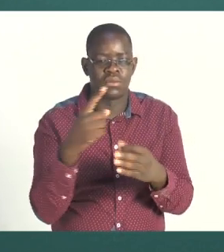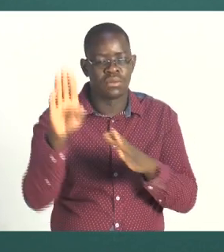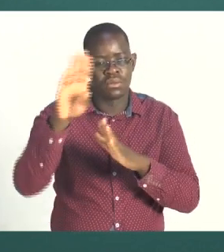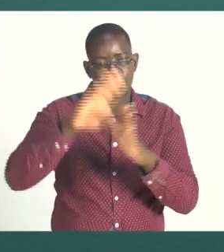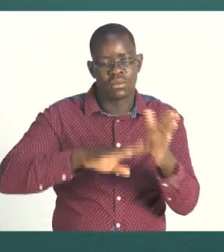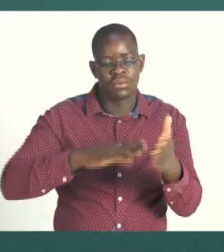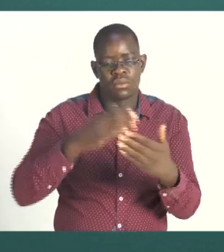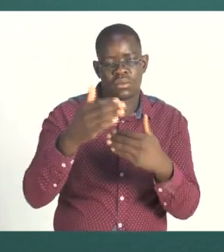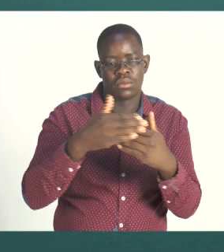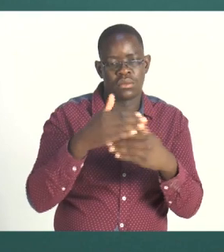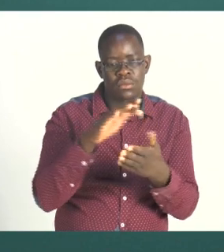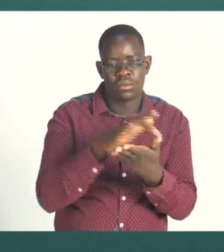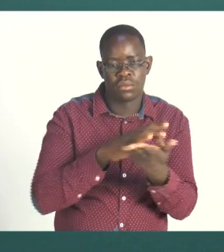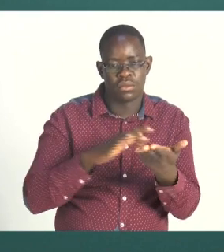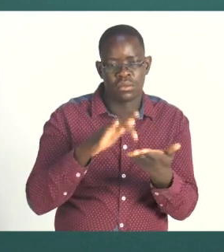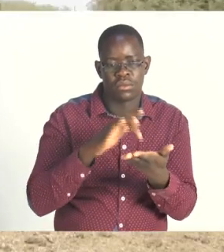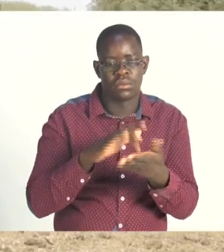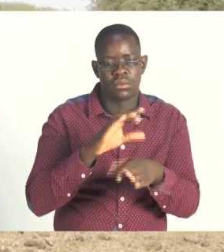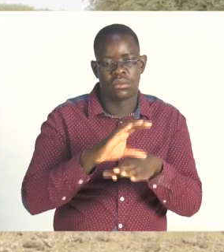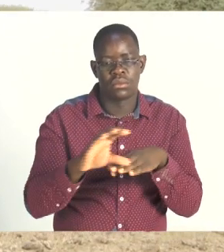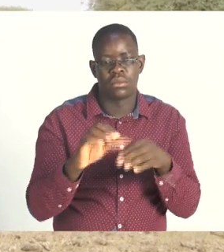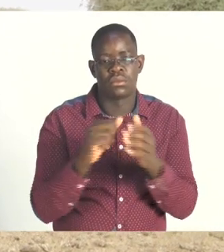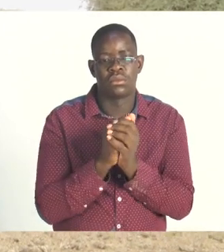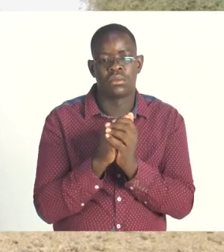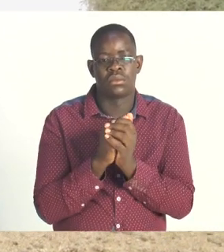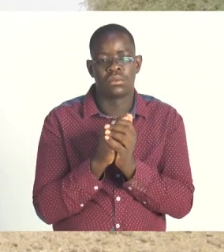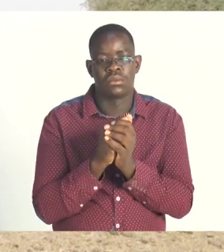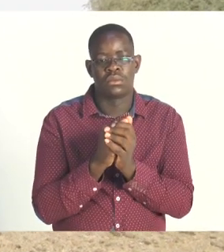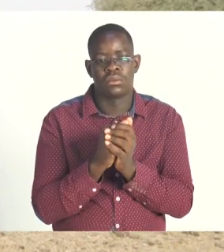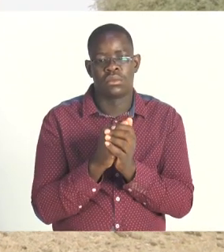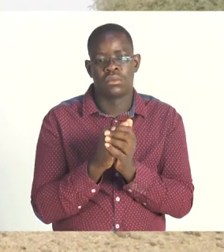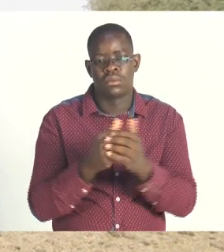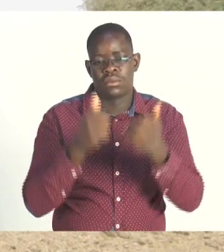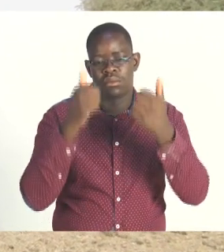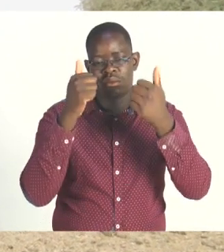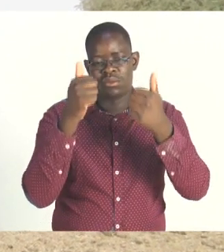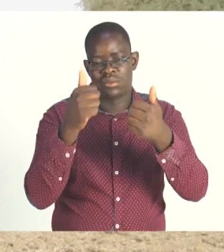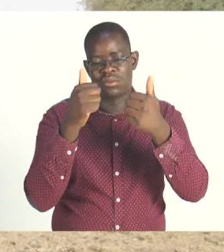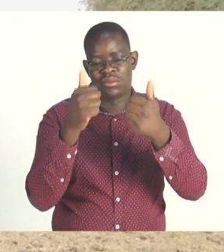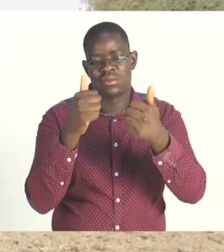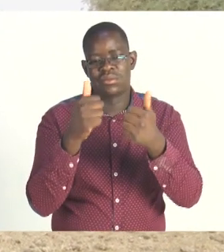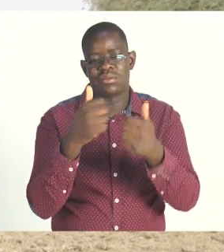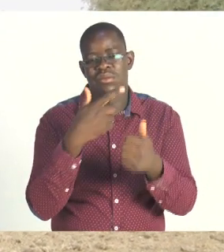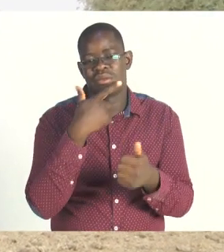Center nearest to you. It